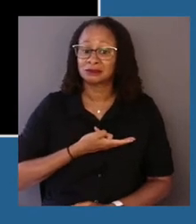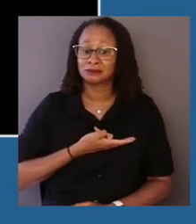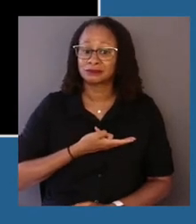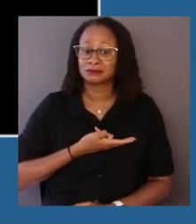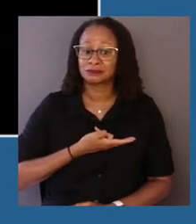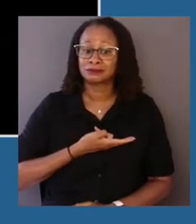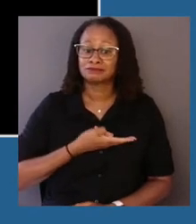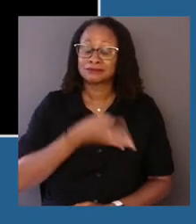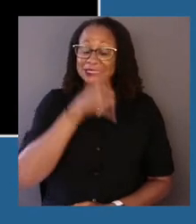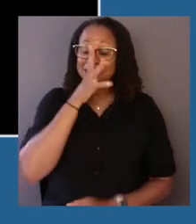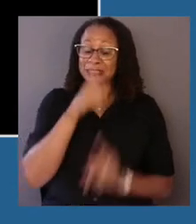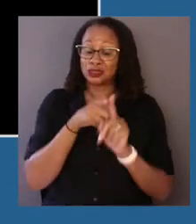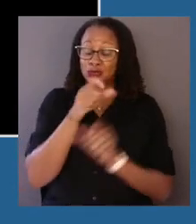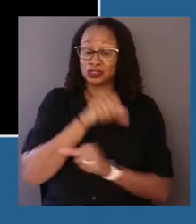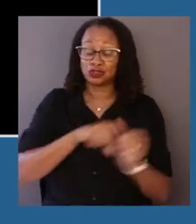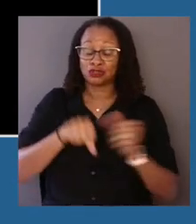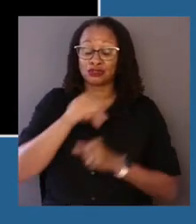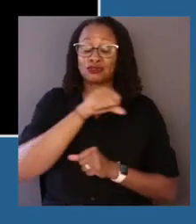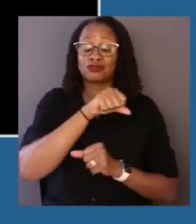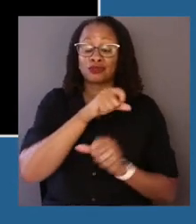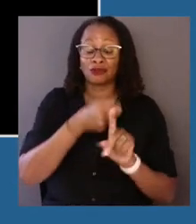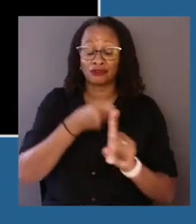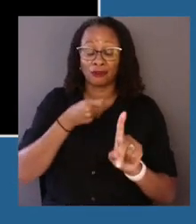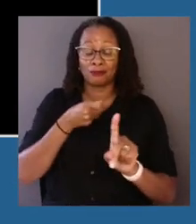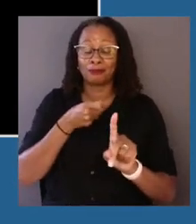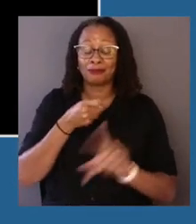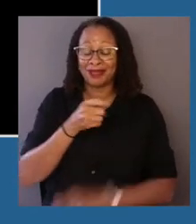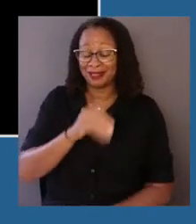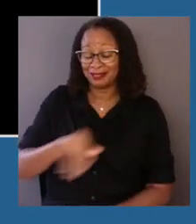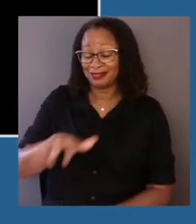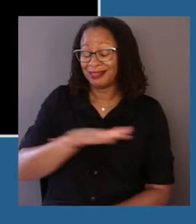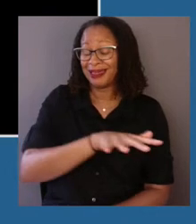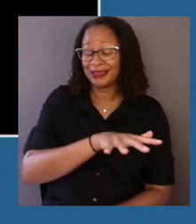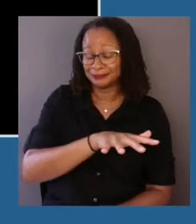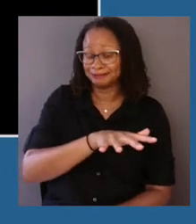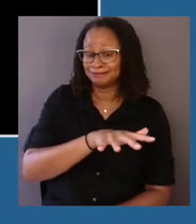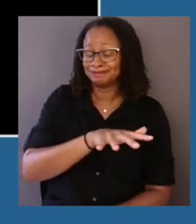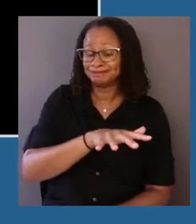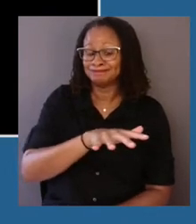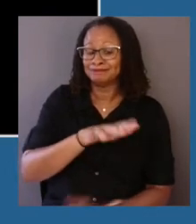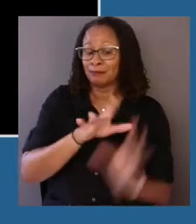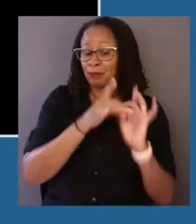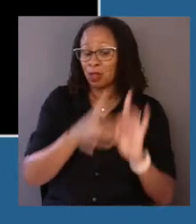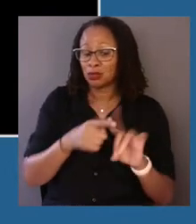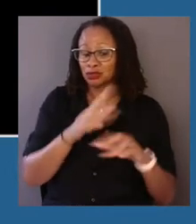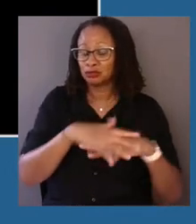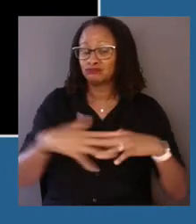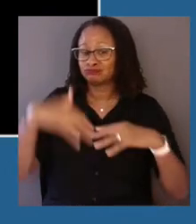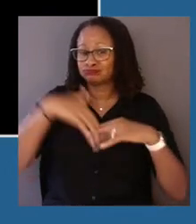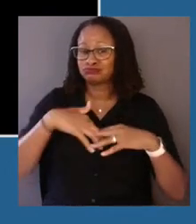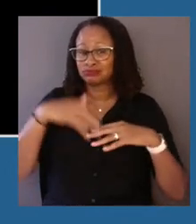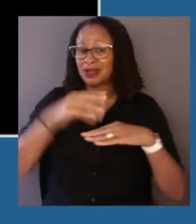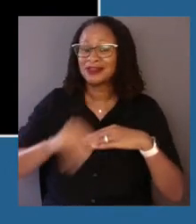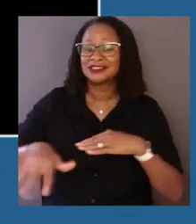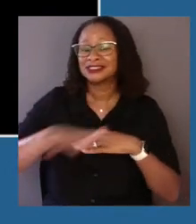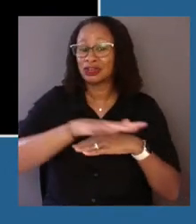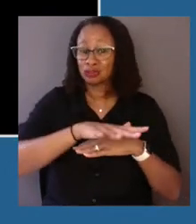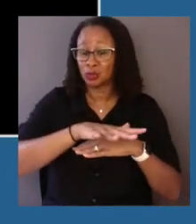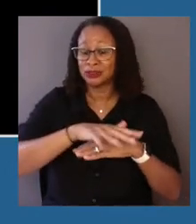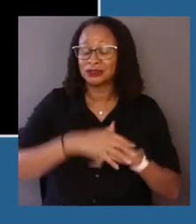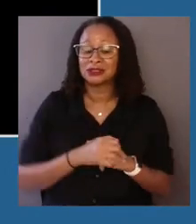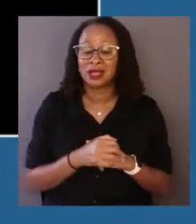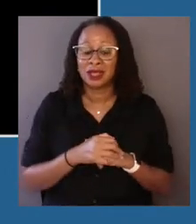speaking to each other from unceded Indigenous and Native territories. And I'd like to